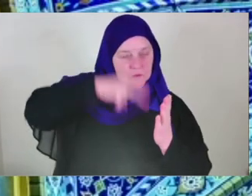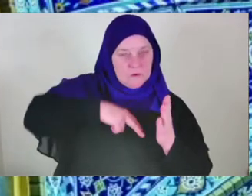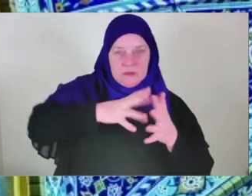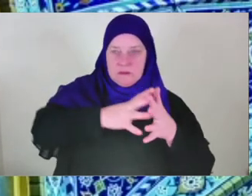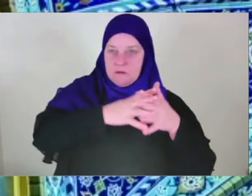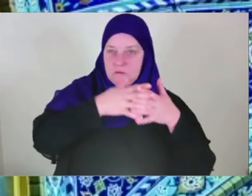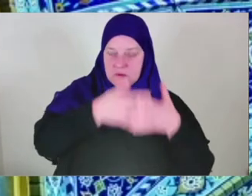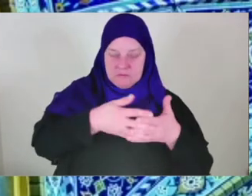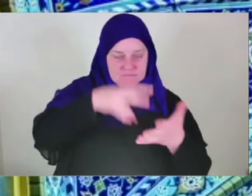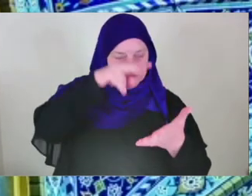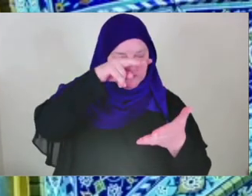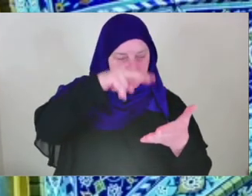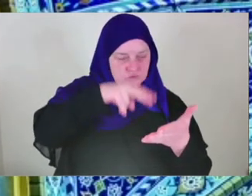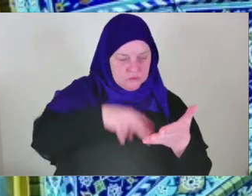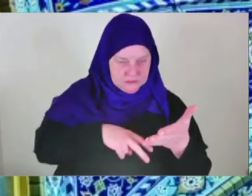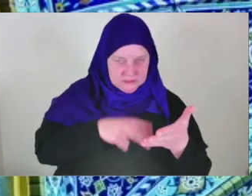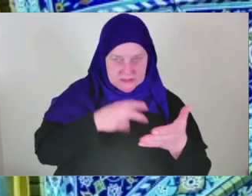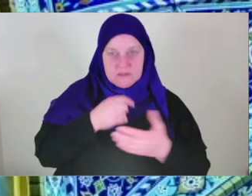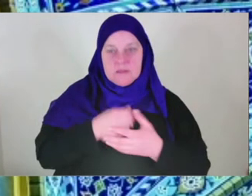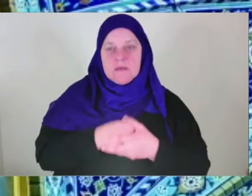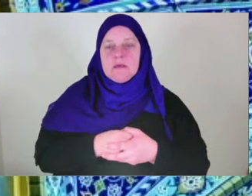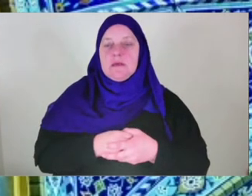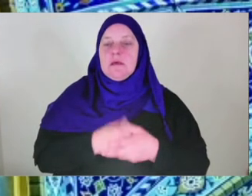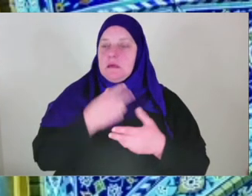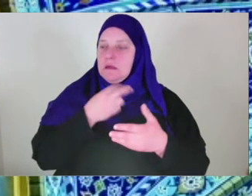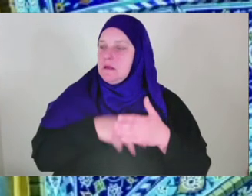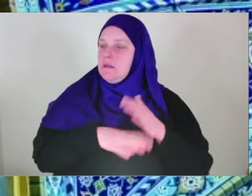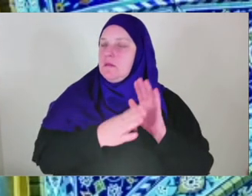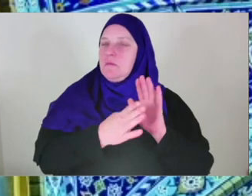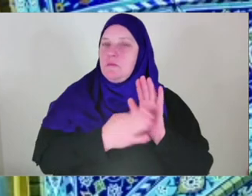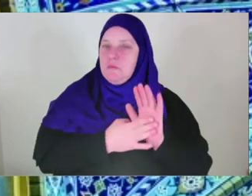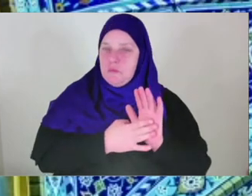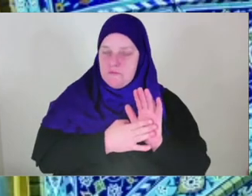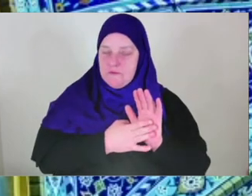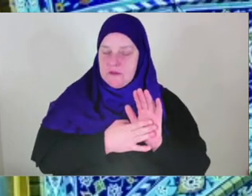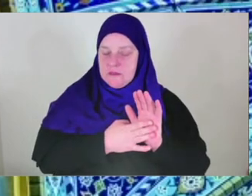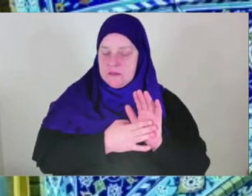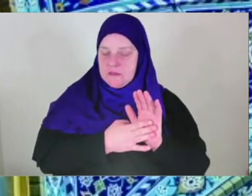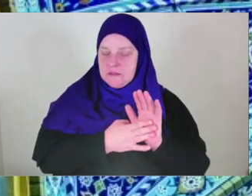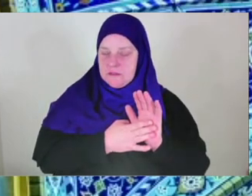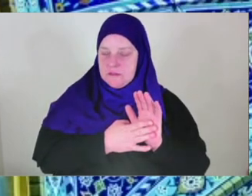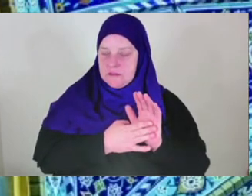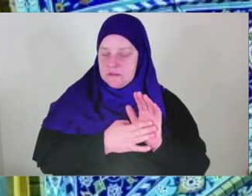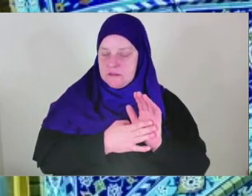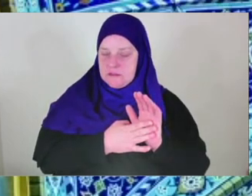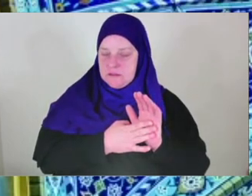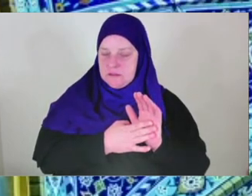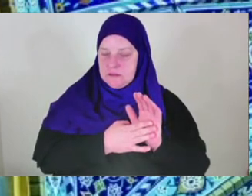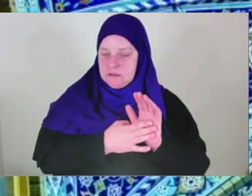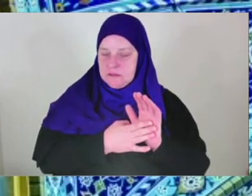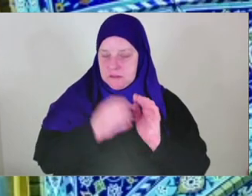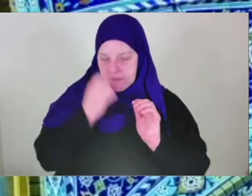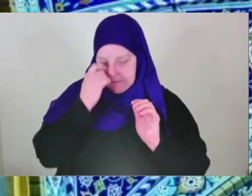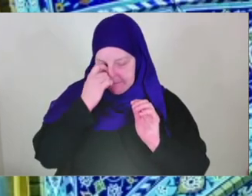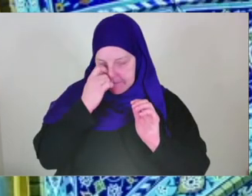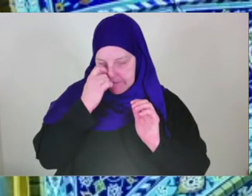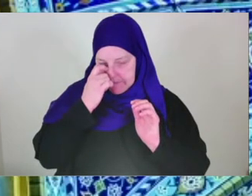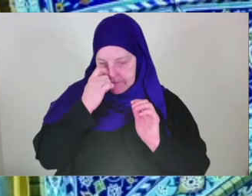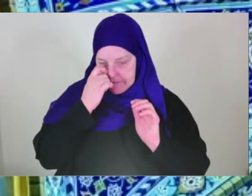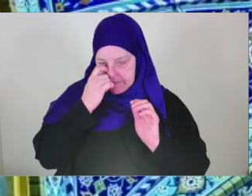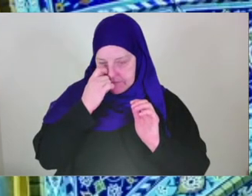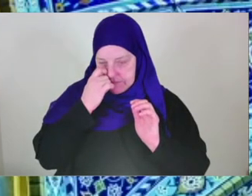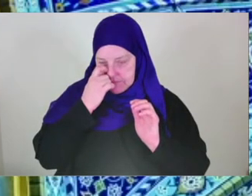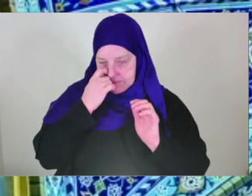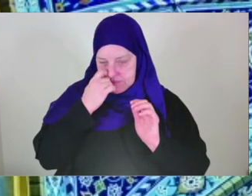early days of the prophetic mission of the Prophet, for example, take the example of Surah Al-Muzzammil, which is among the